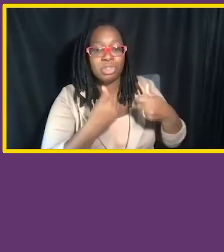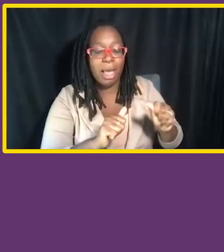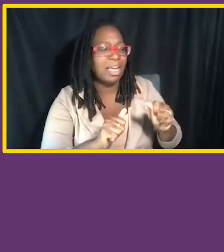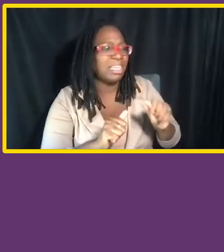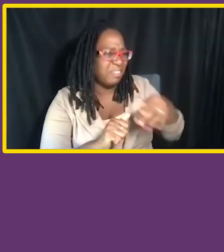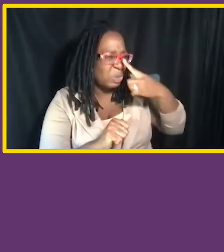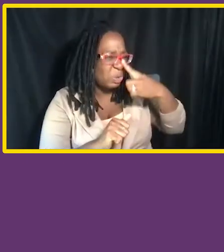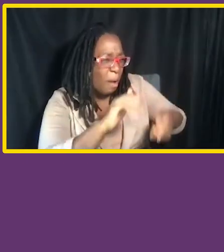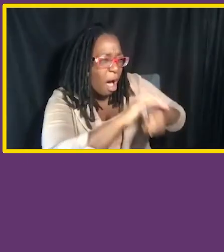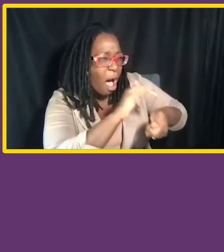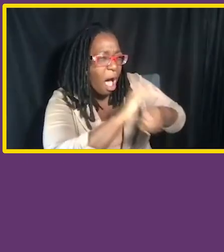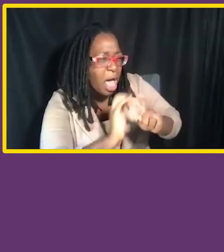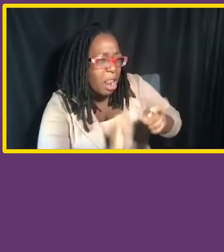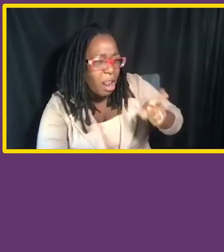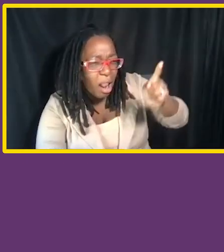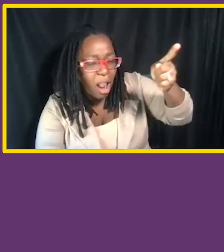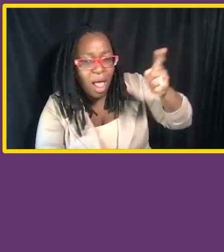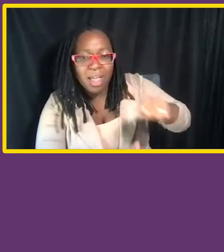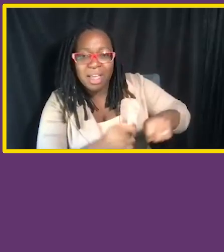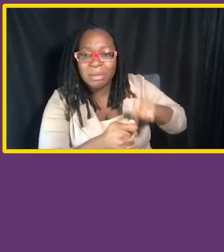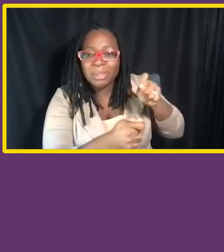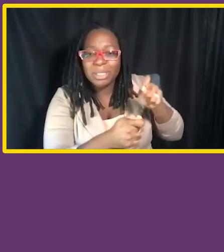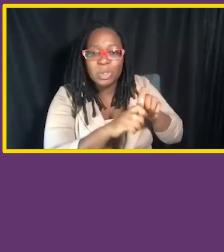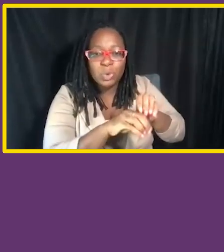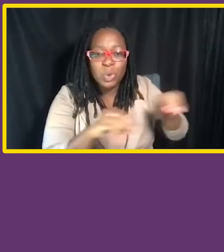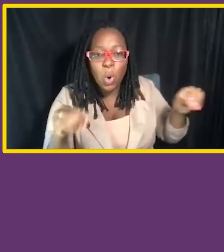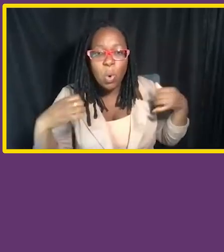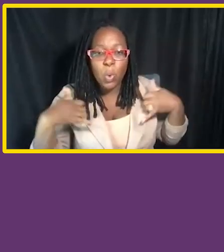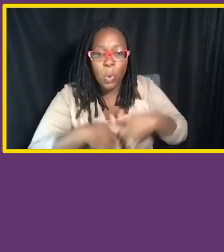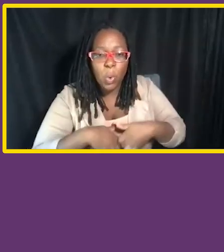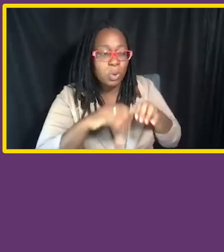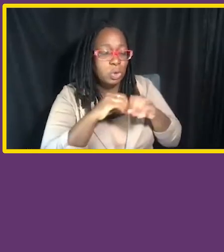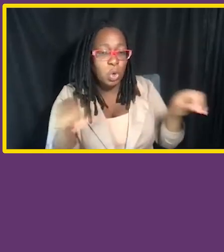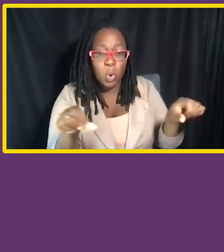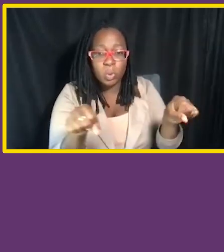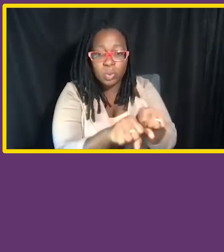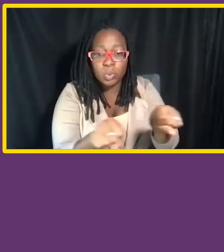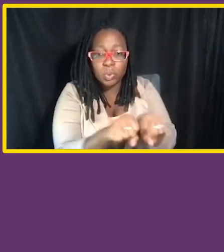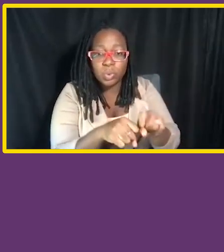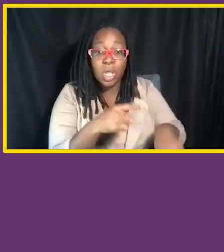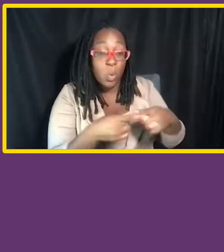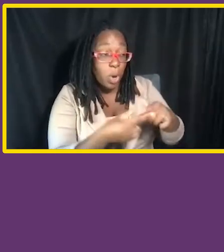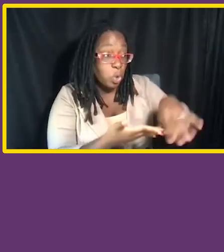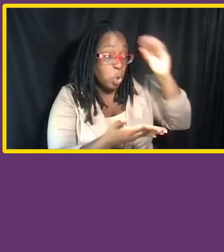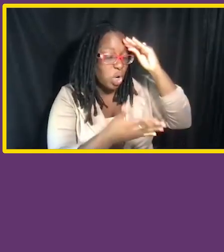over land, in coaches and shoeless. When you learn, teach. When you get, give. As for